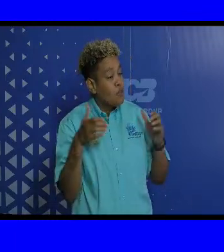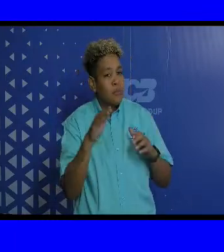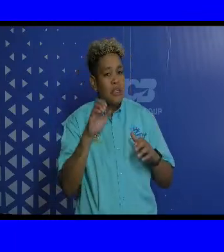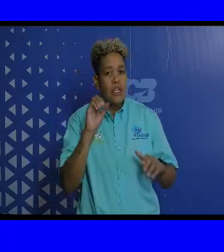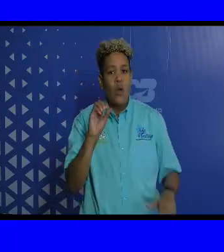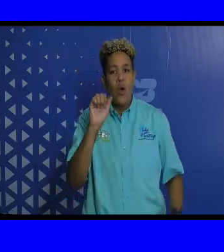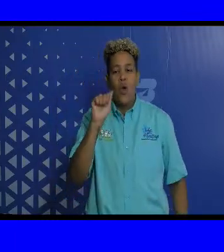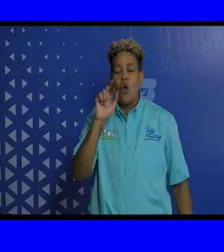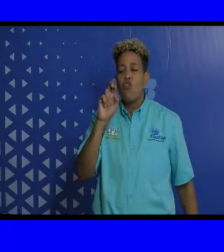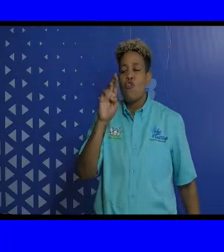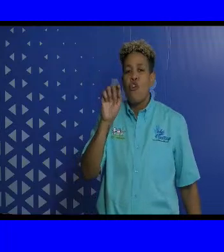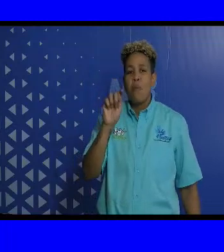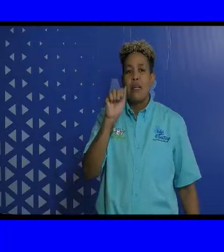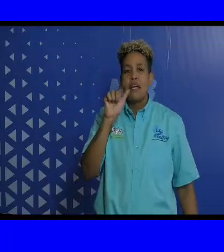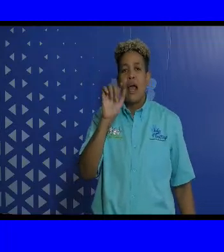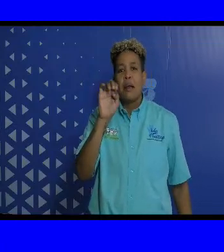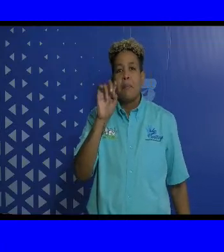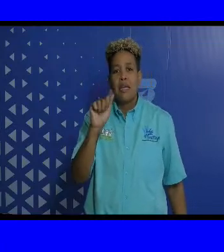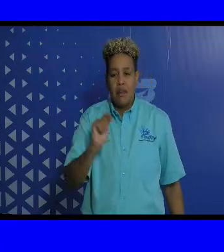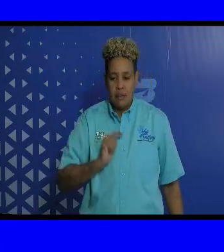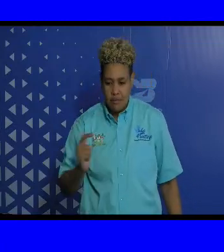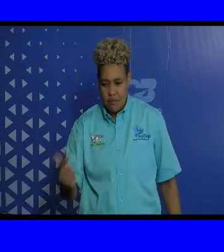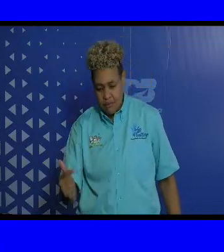CEO, Robert Almeida.